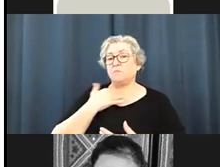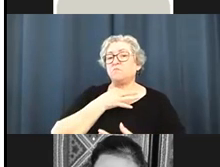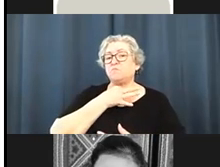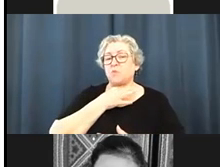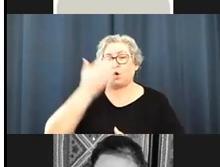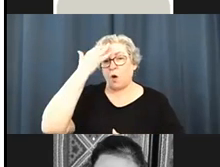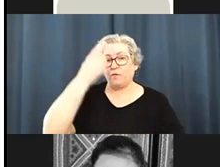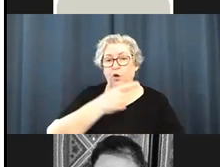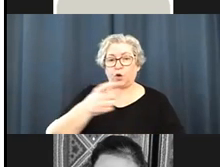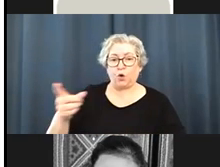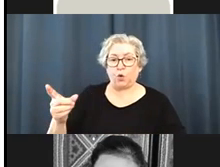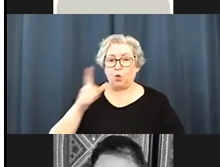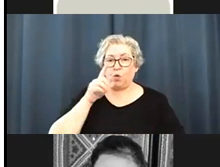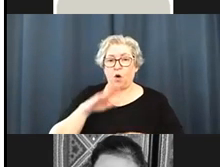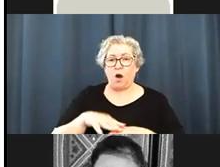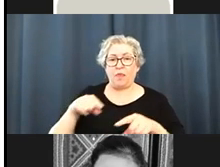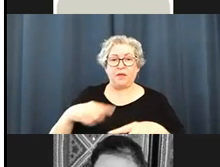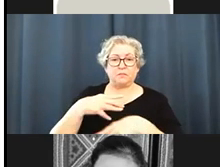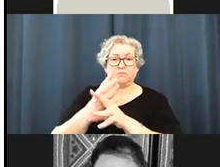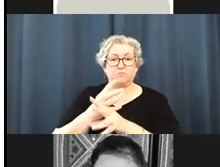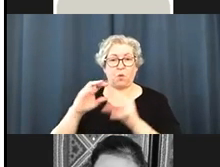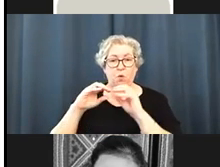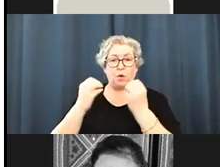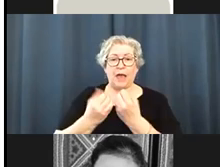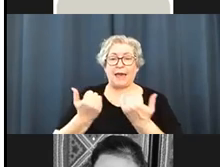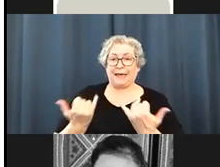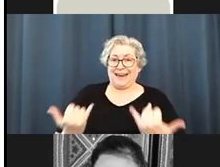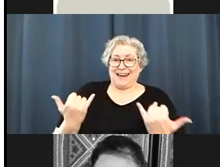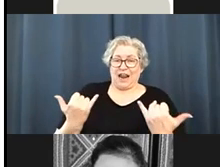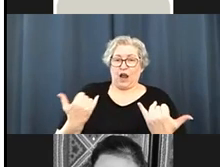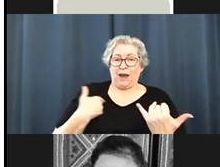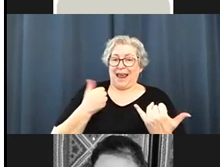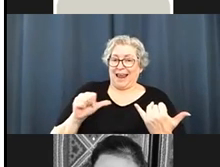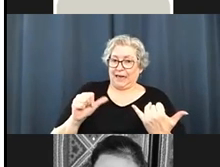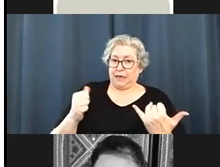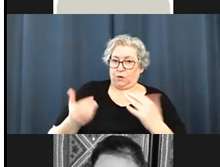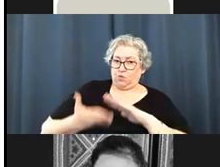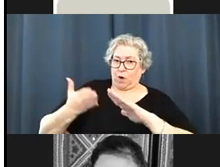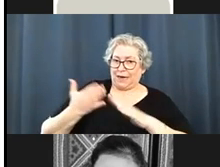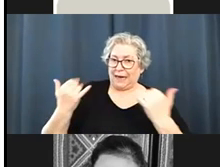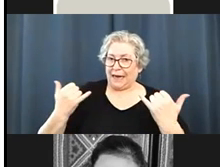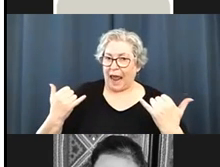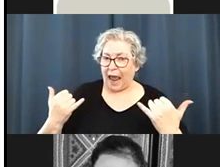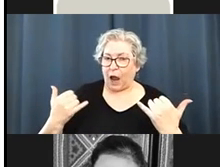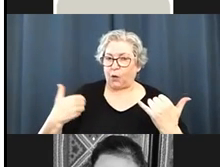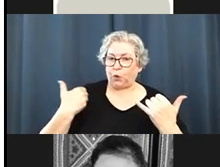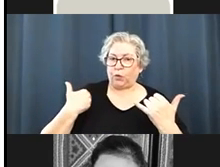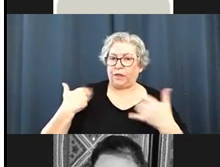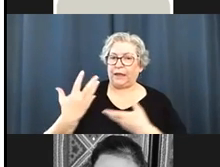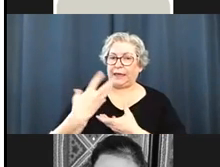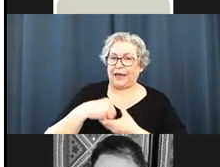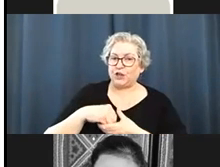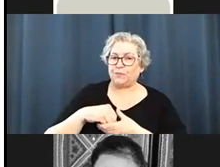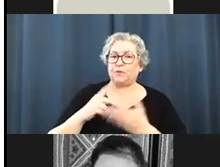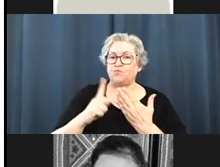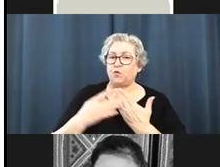for those that are on the call, I want to know if your organization has an existing youth engagement program. Have you established a youth advisory